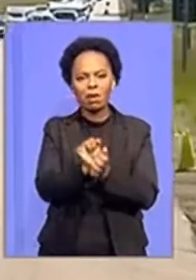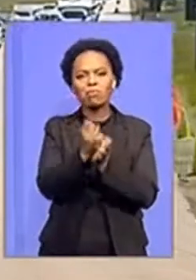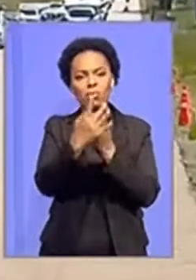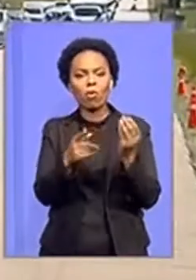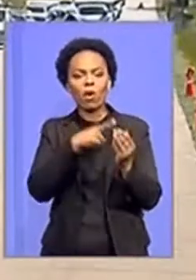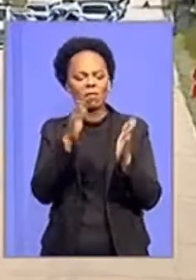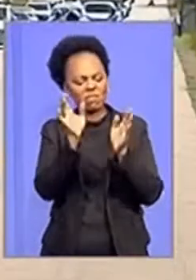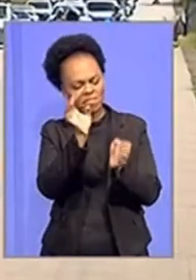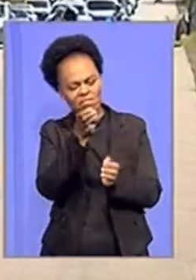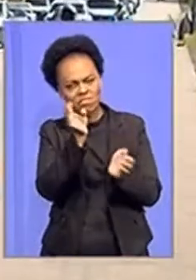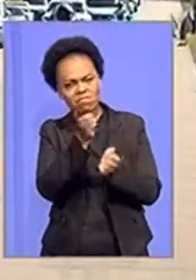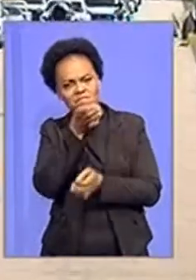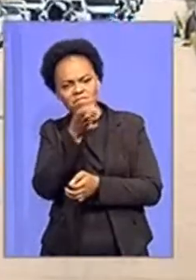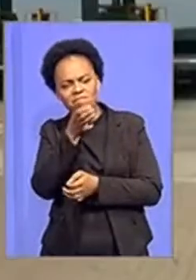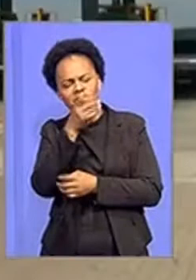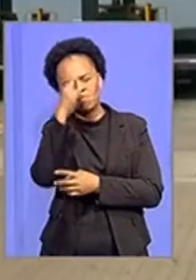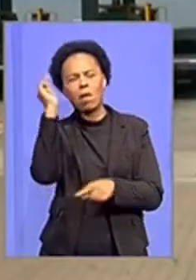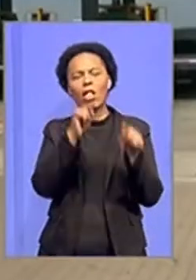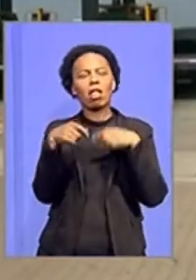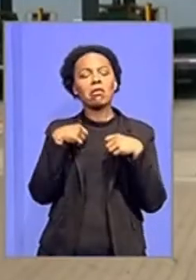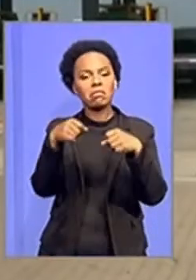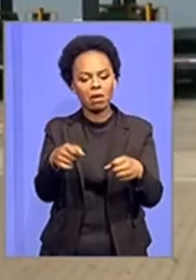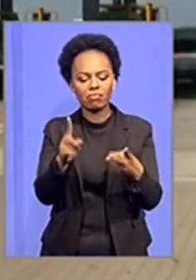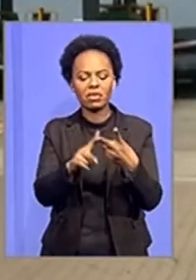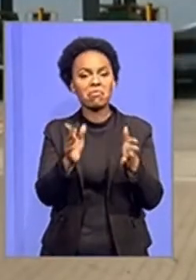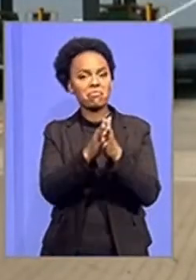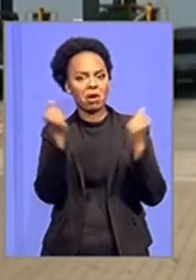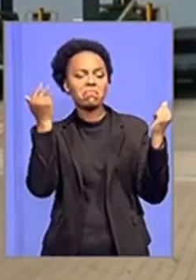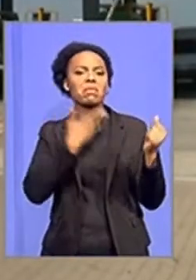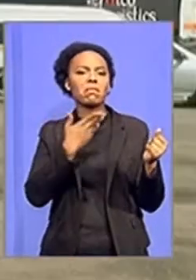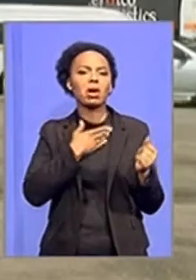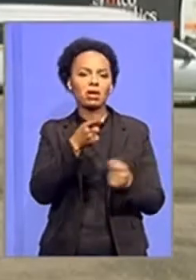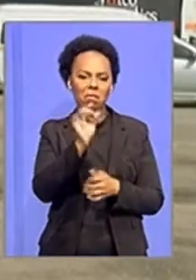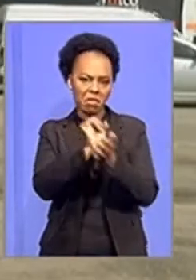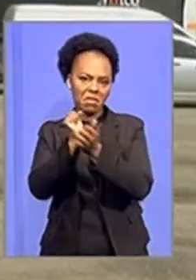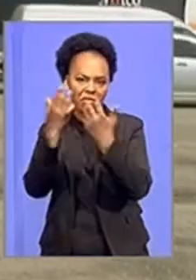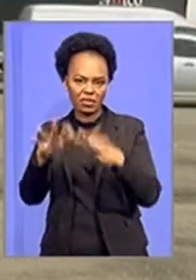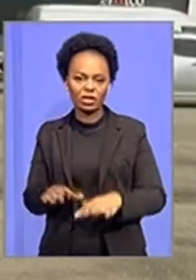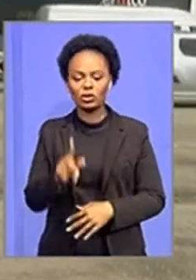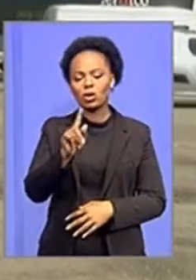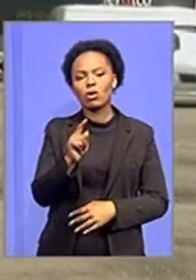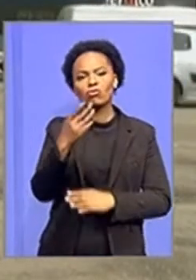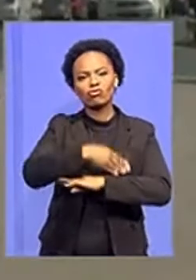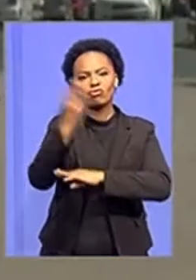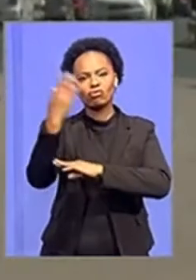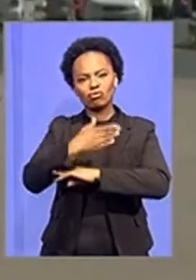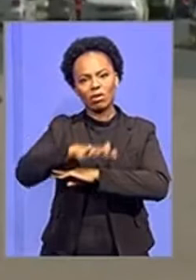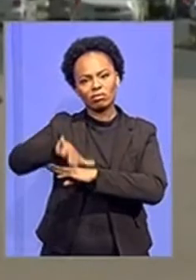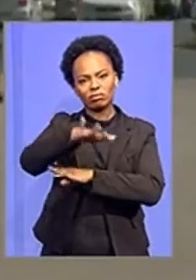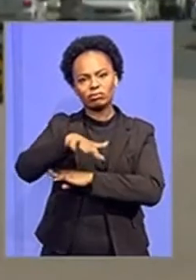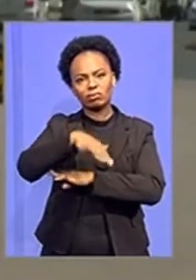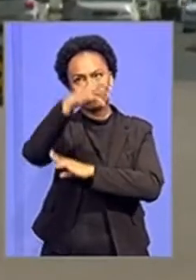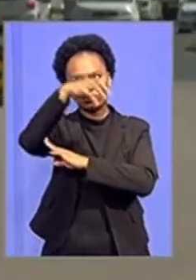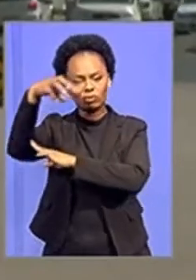lebelo le go otlela ba nwele bjalwa. Ka Nkomazi Toll Plaza e be e le semphete ke go fete, palo ya dikoloi e be